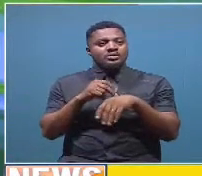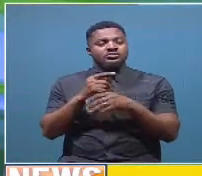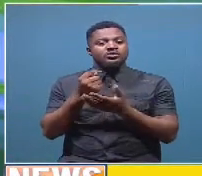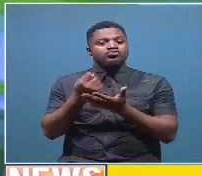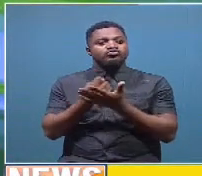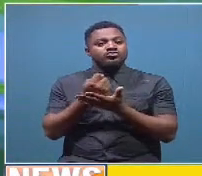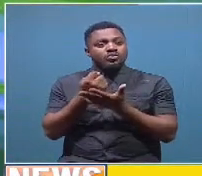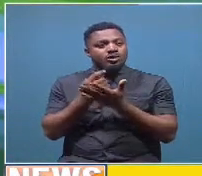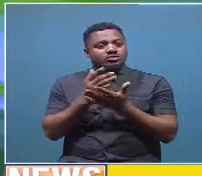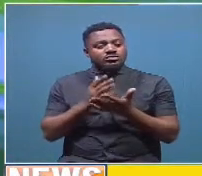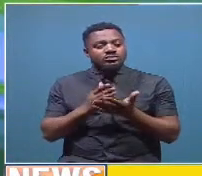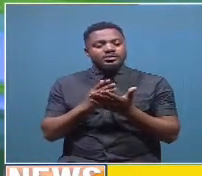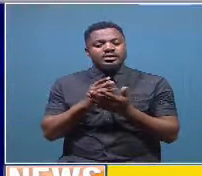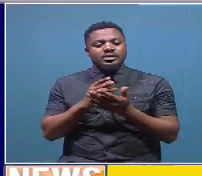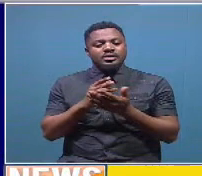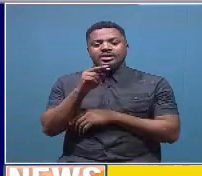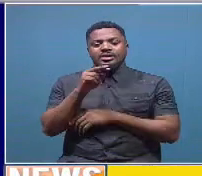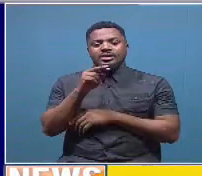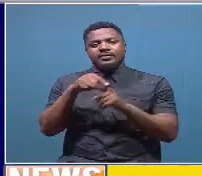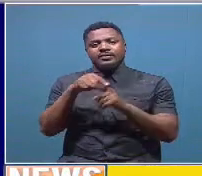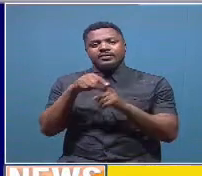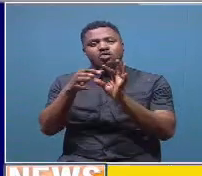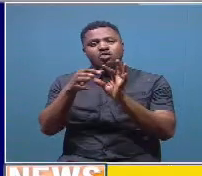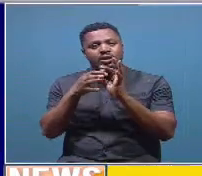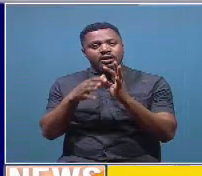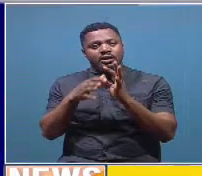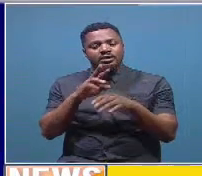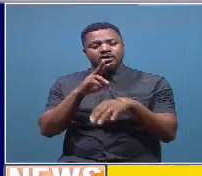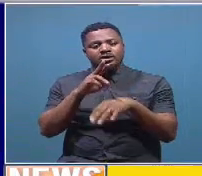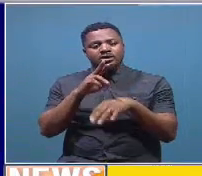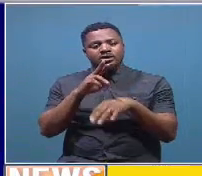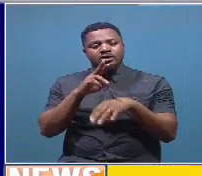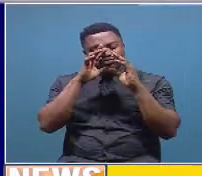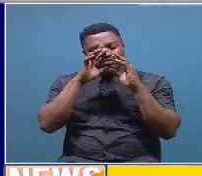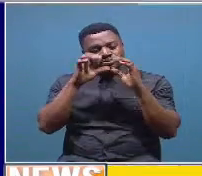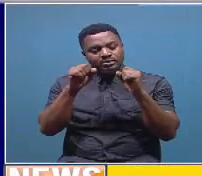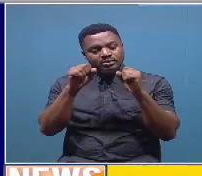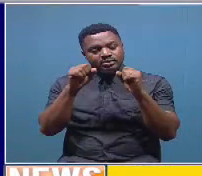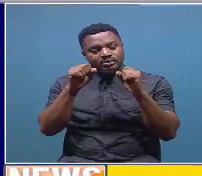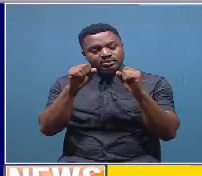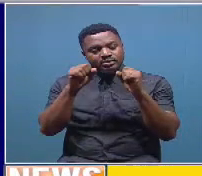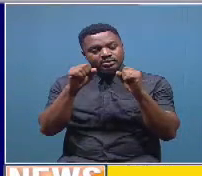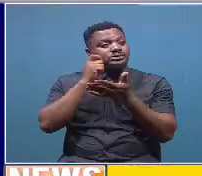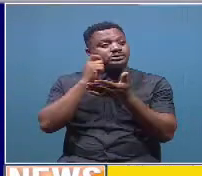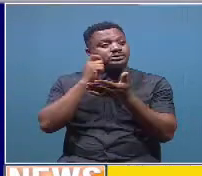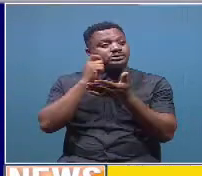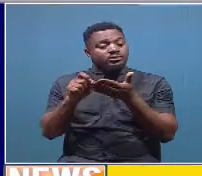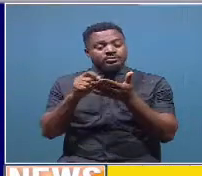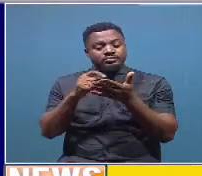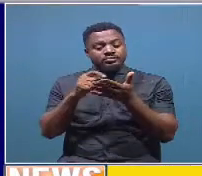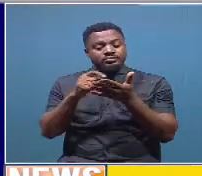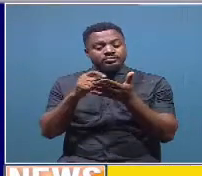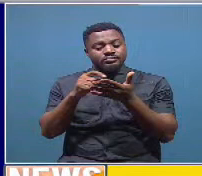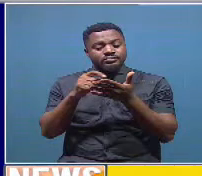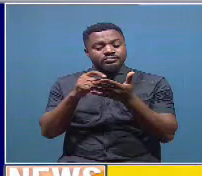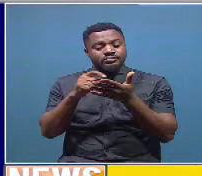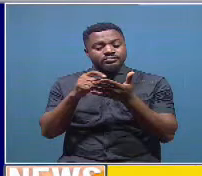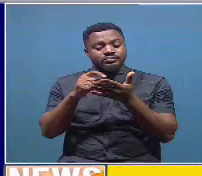Treasurer, Nasara Coordinator, National Chairman, and National Secretary, among others,